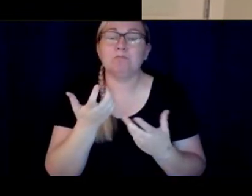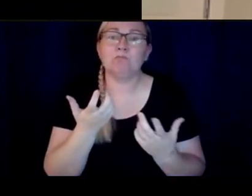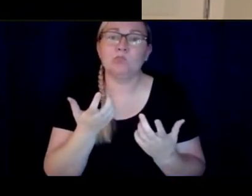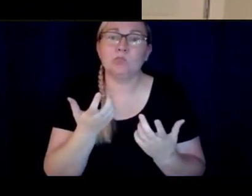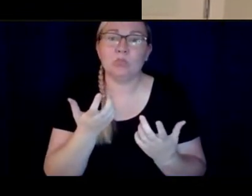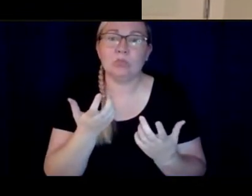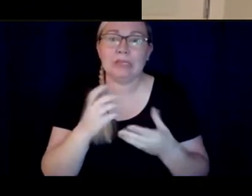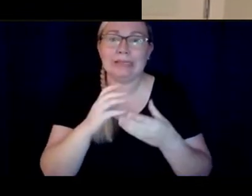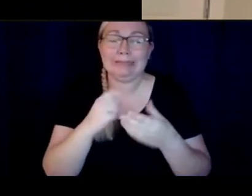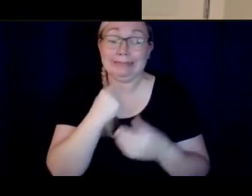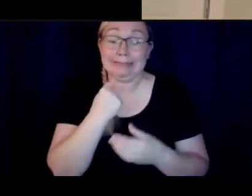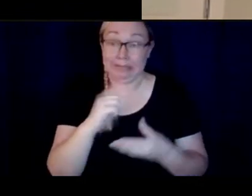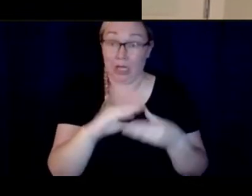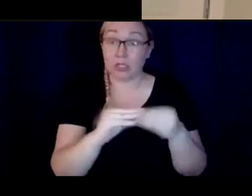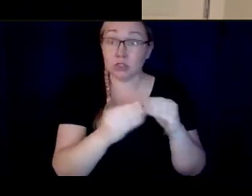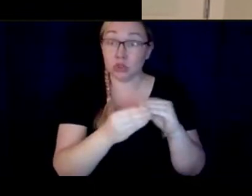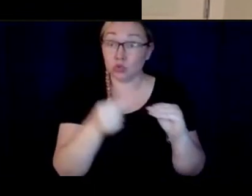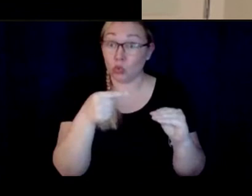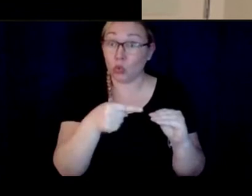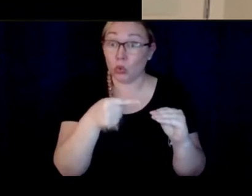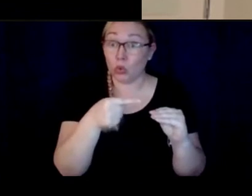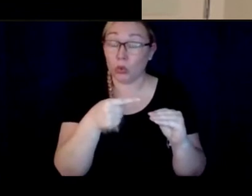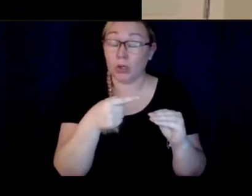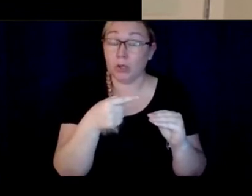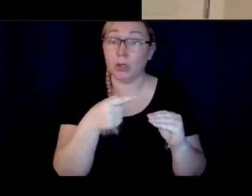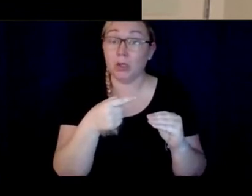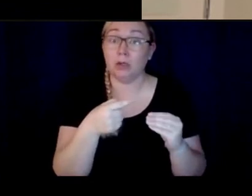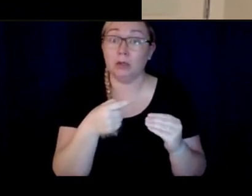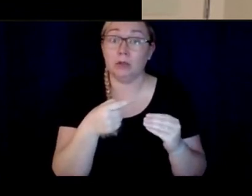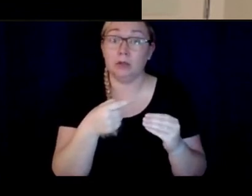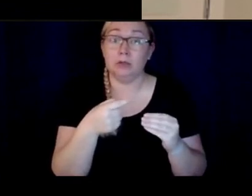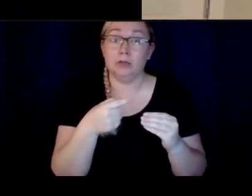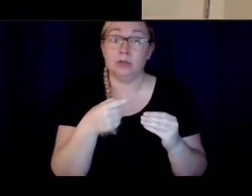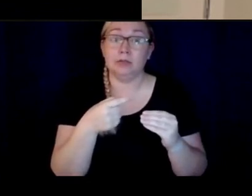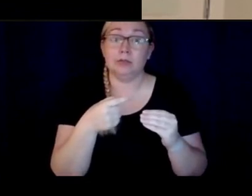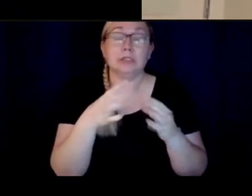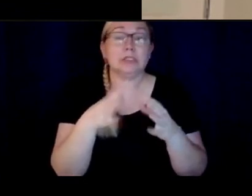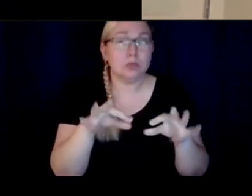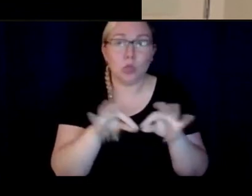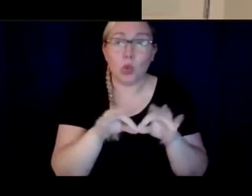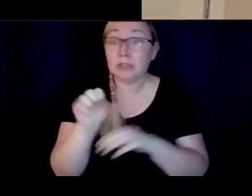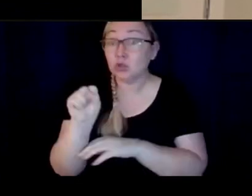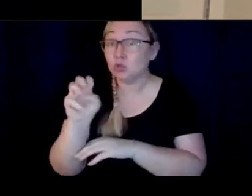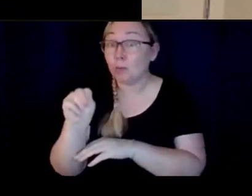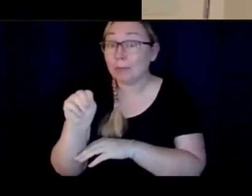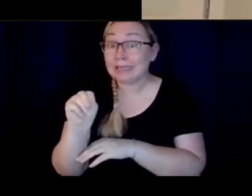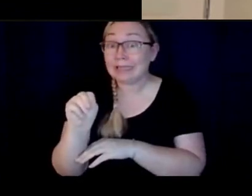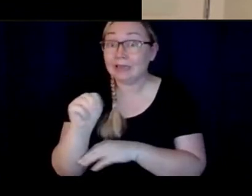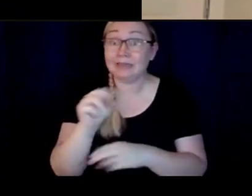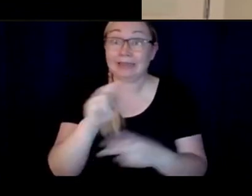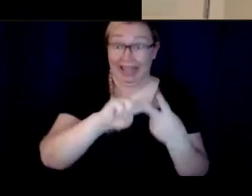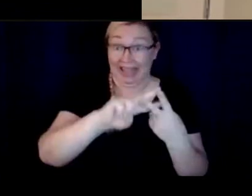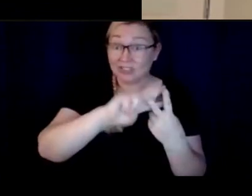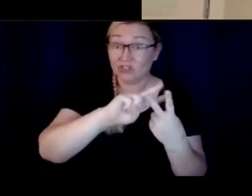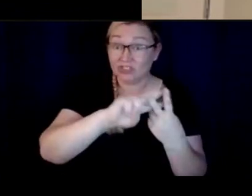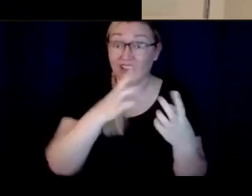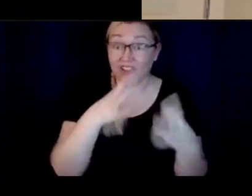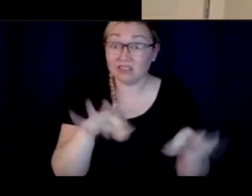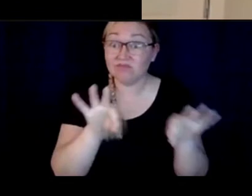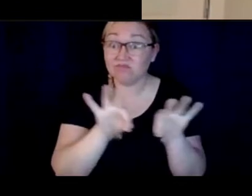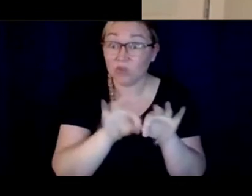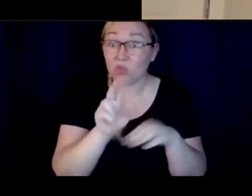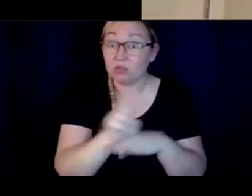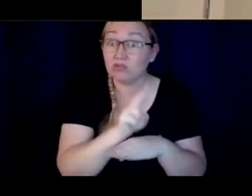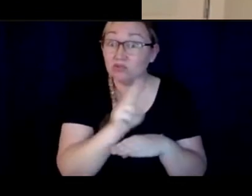through storytelling and it's also been through social media. You know, I use hashtags. And I think